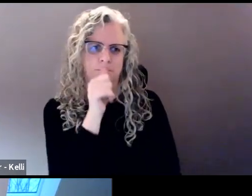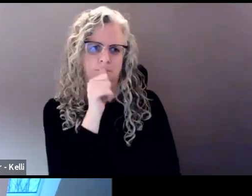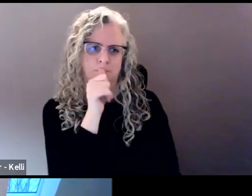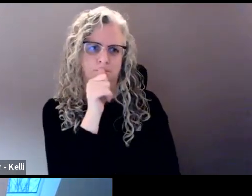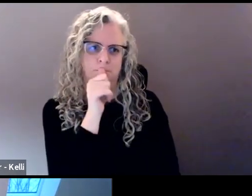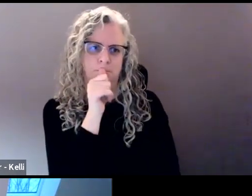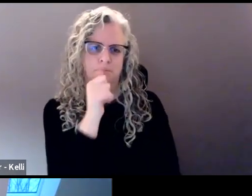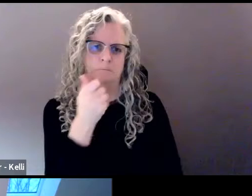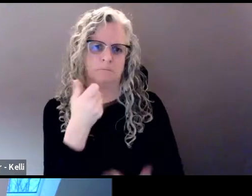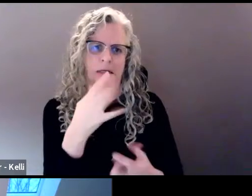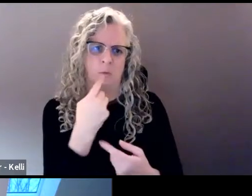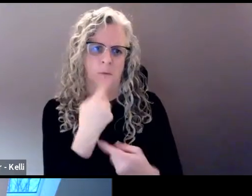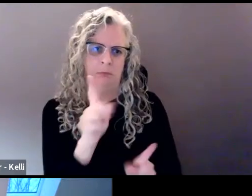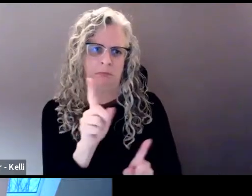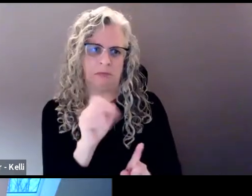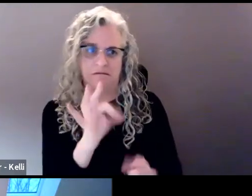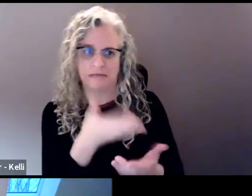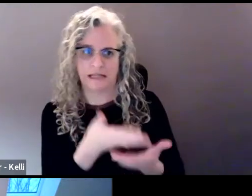not to say if that's okay.